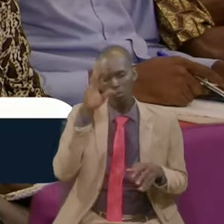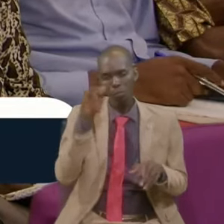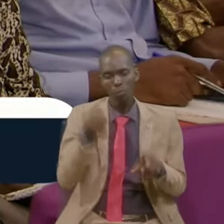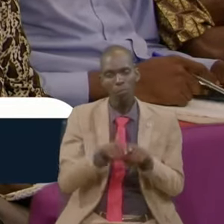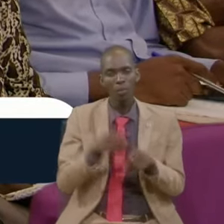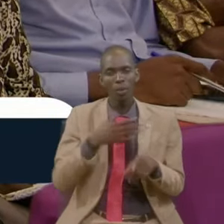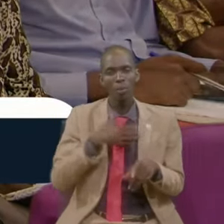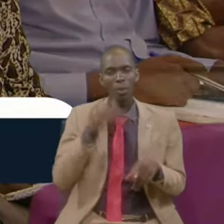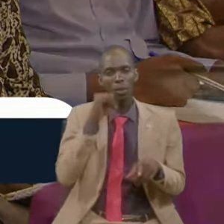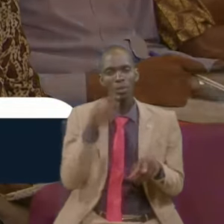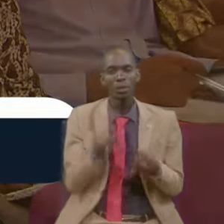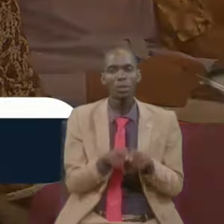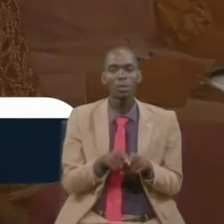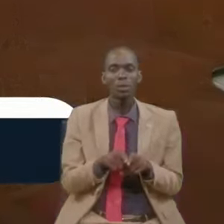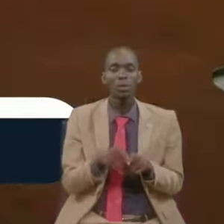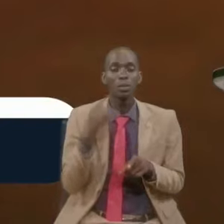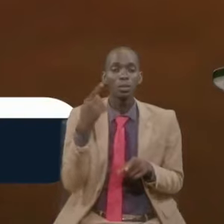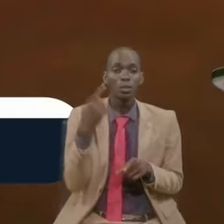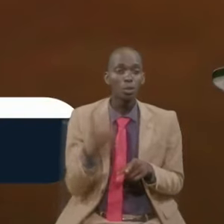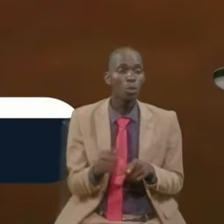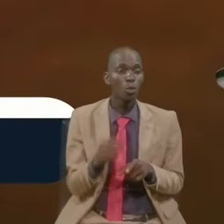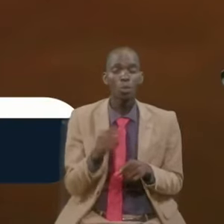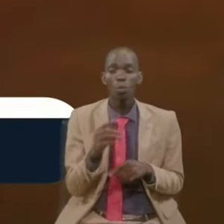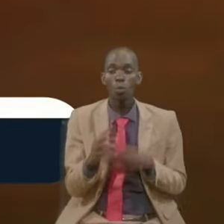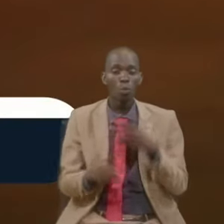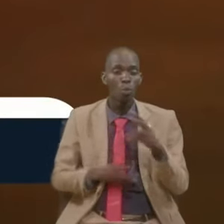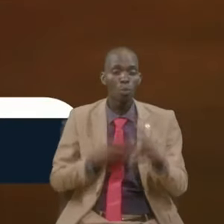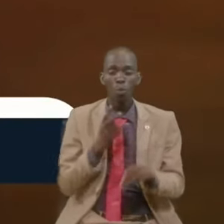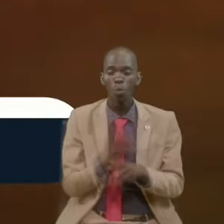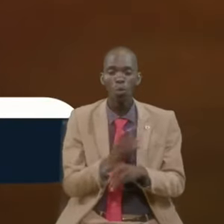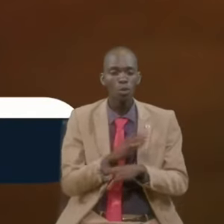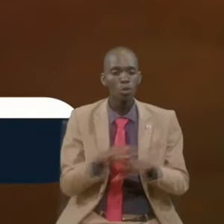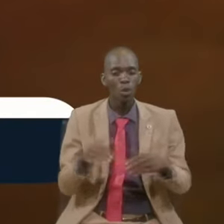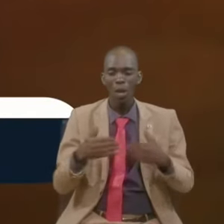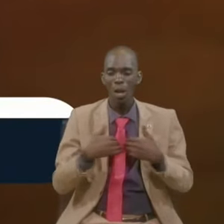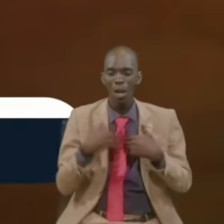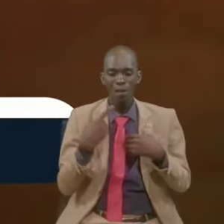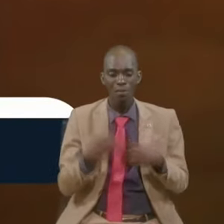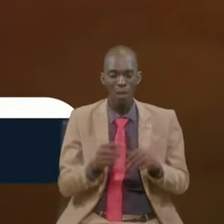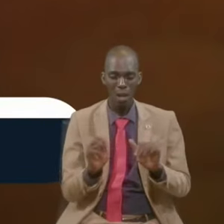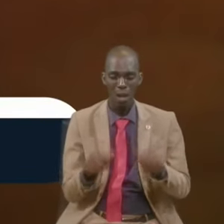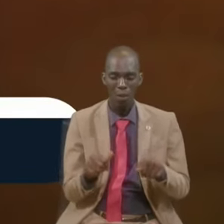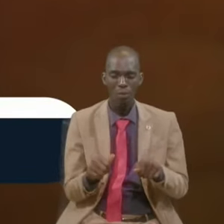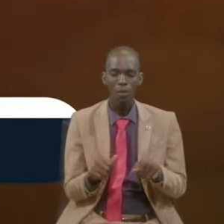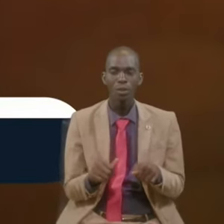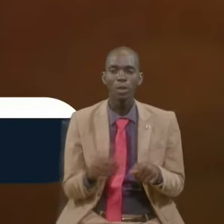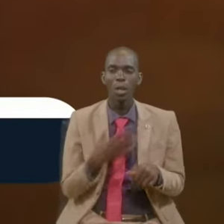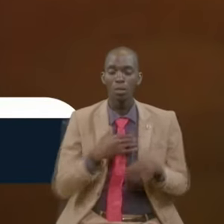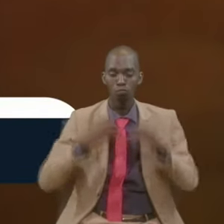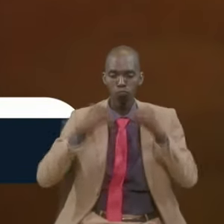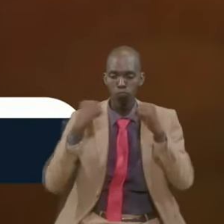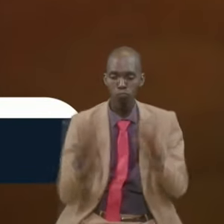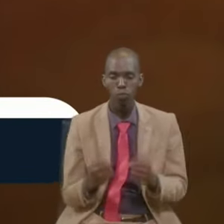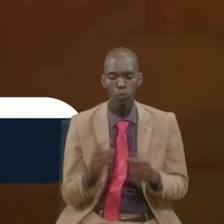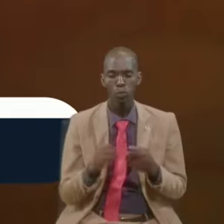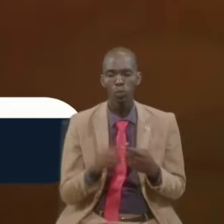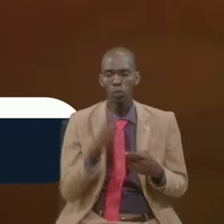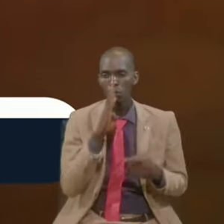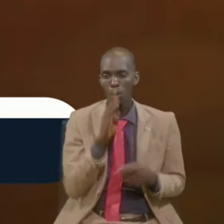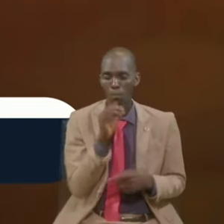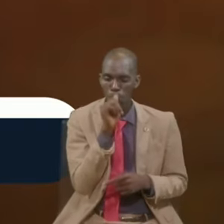world doesn't have the ability or the strength to be patient. They are